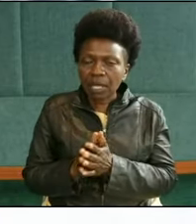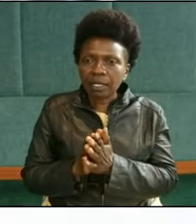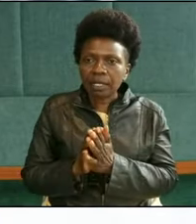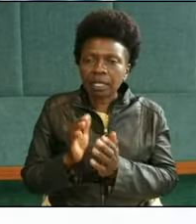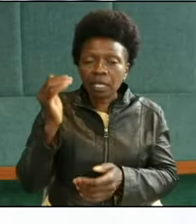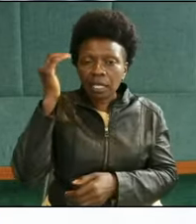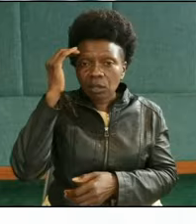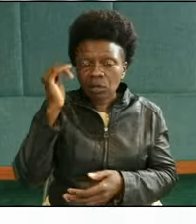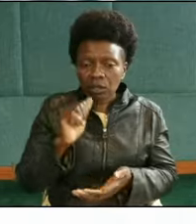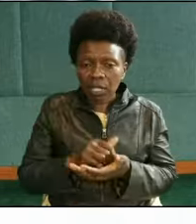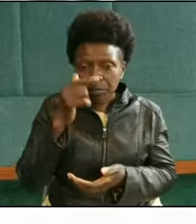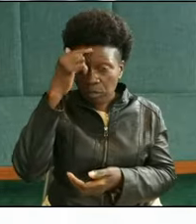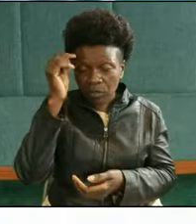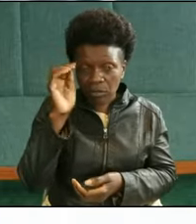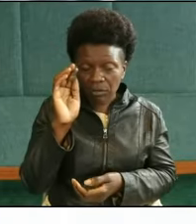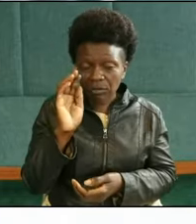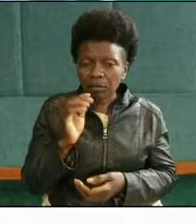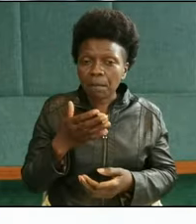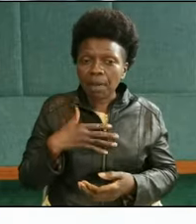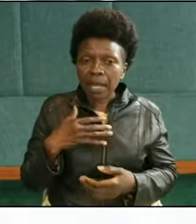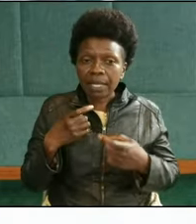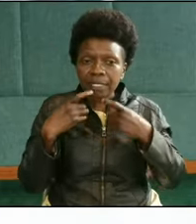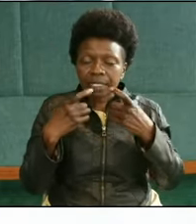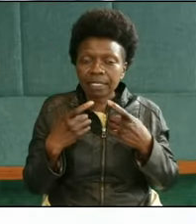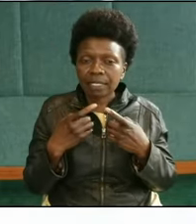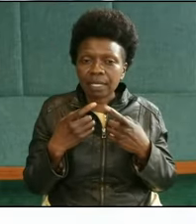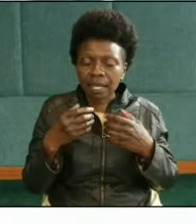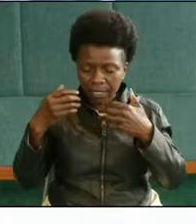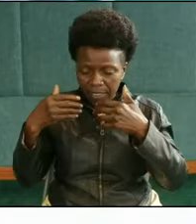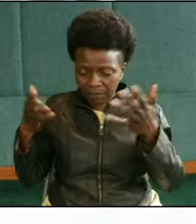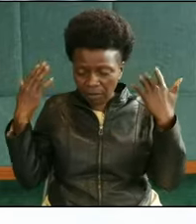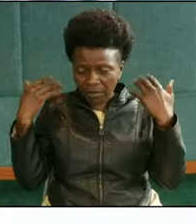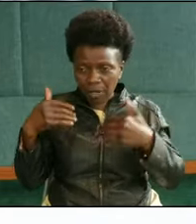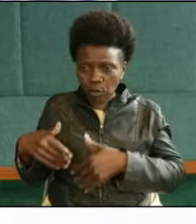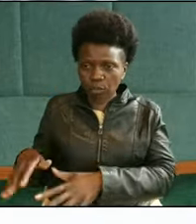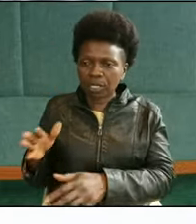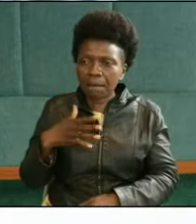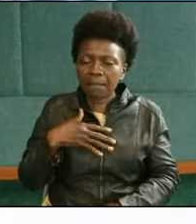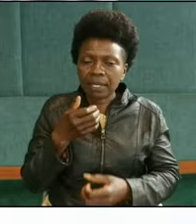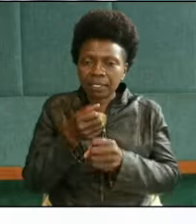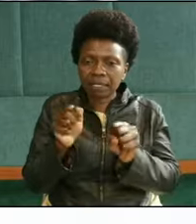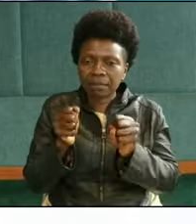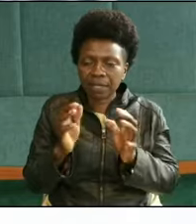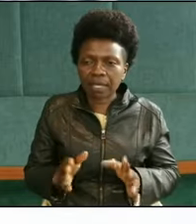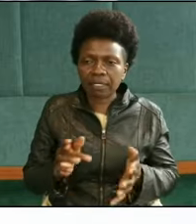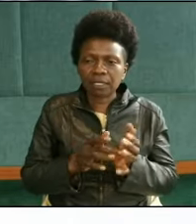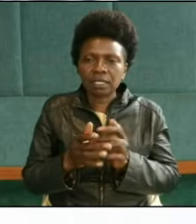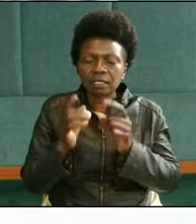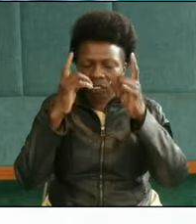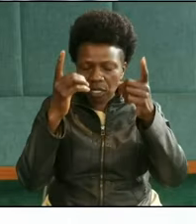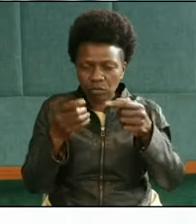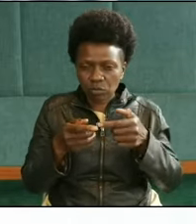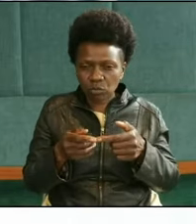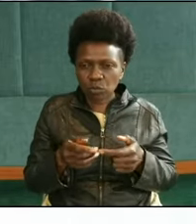knew that because of my sins, I am eternally lost. My Savior Jesus decided